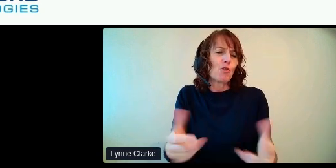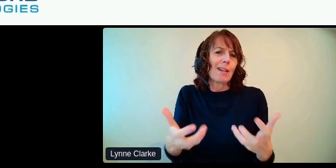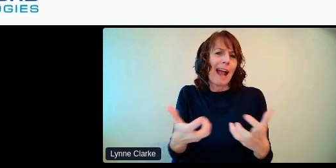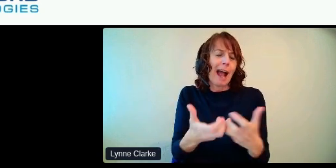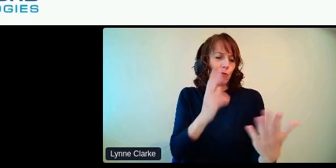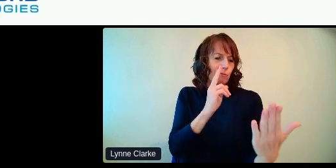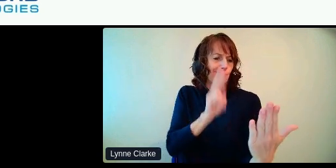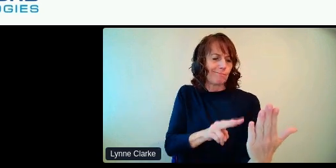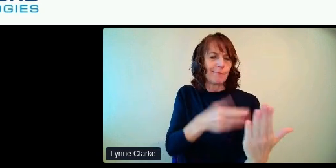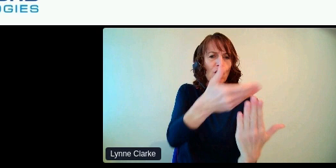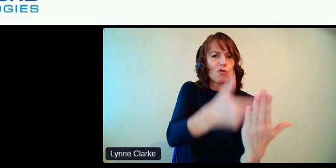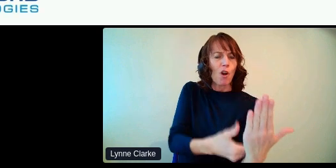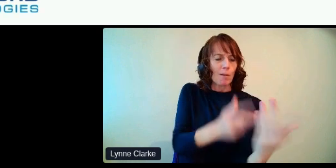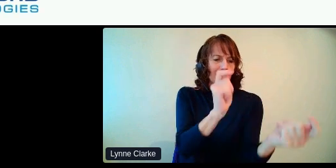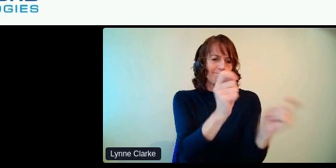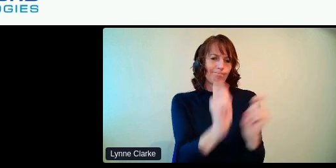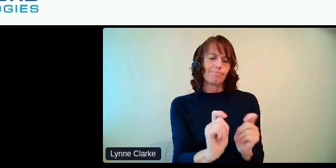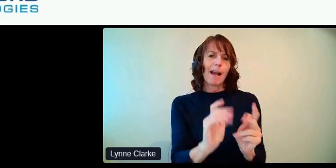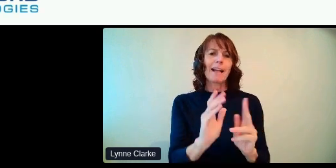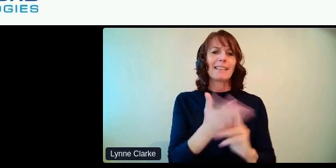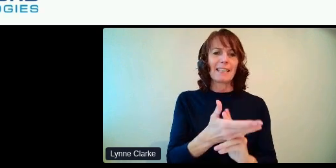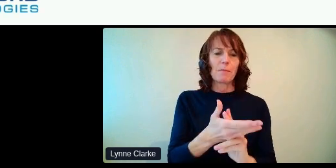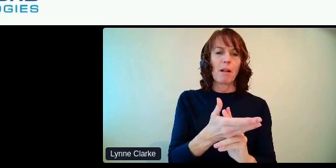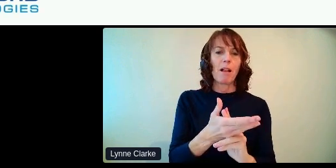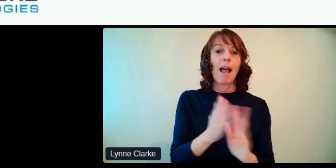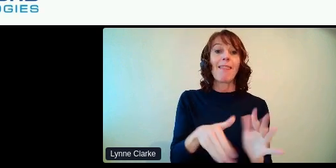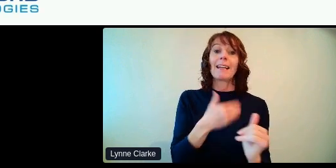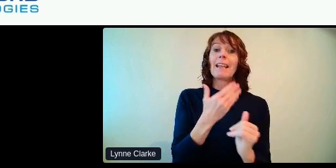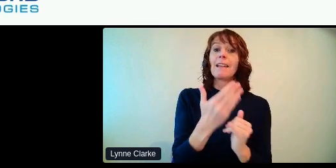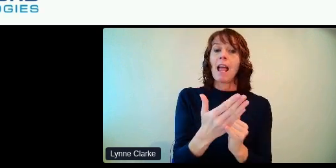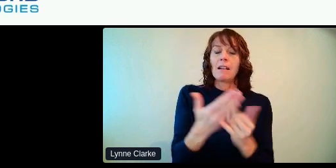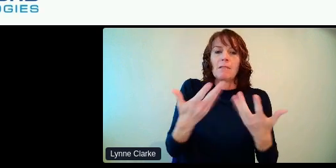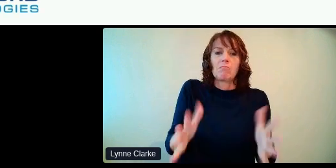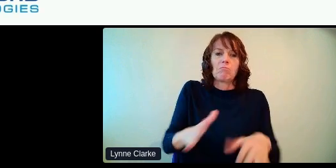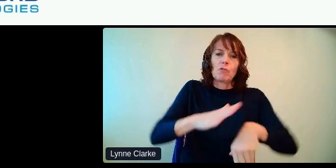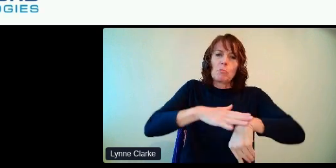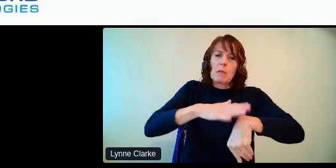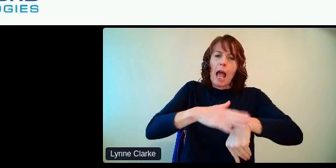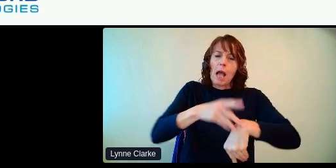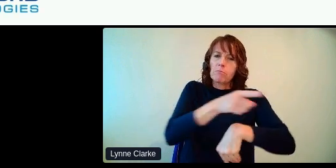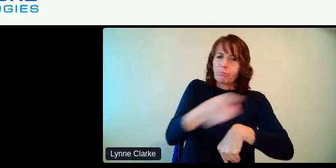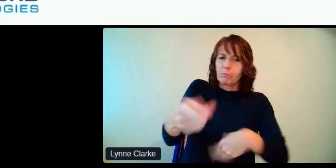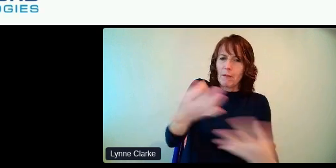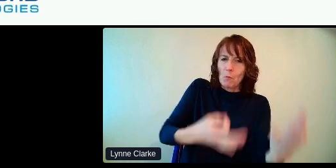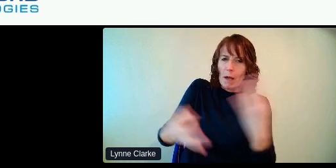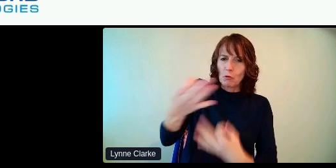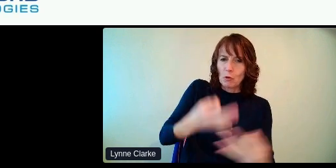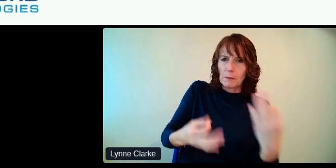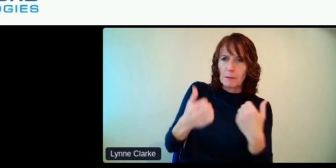accessibility. And then I'll leave a few minutes at the end for any questions that you might have.